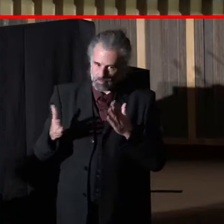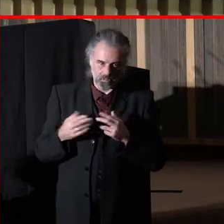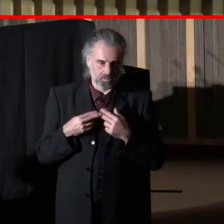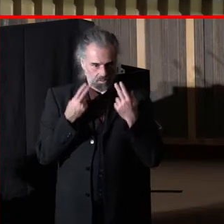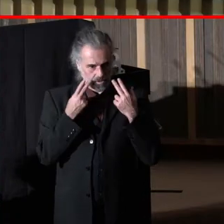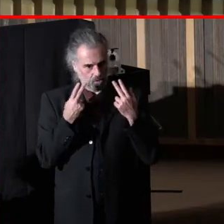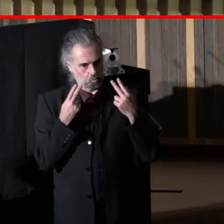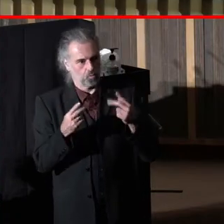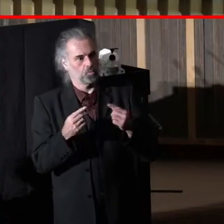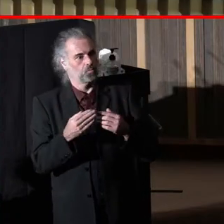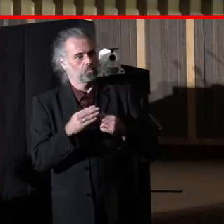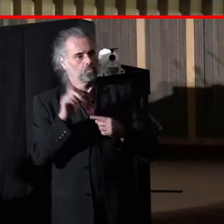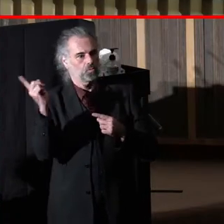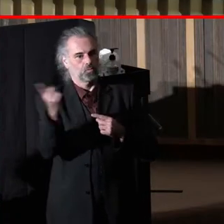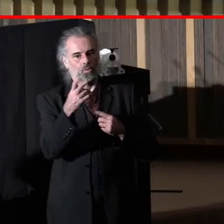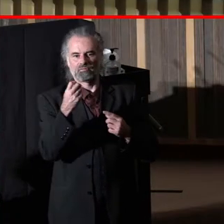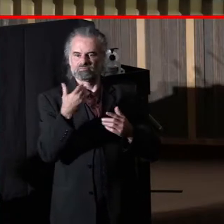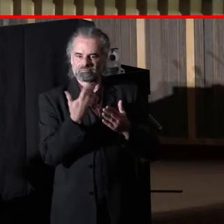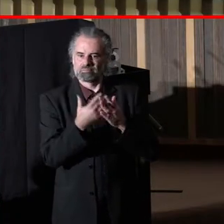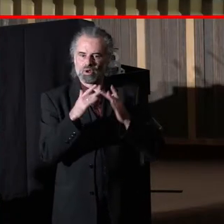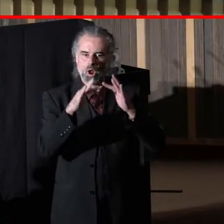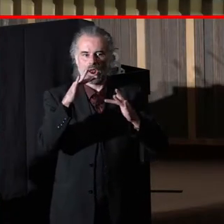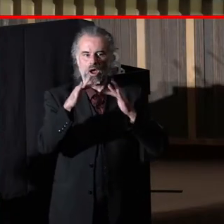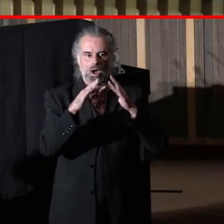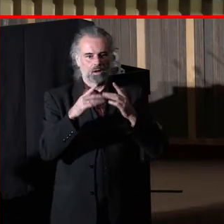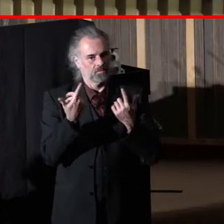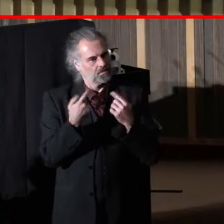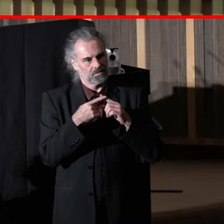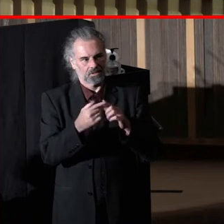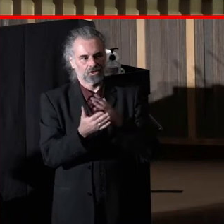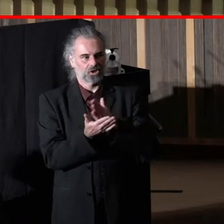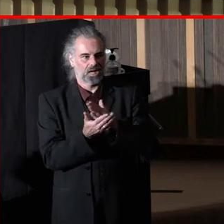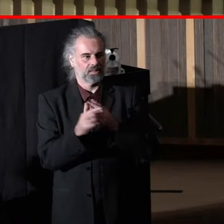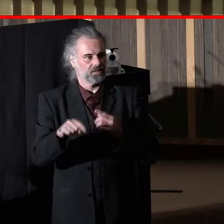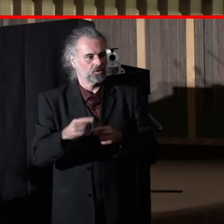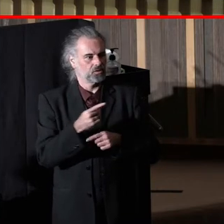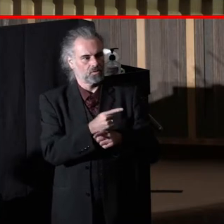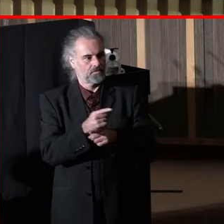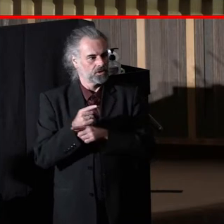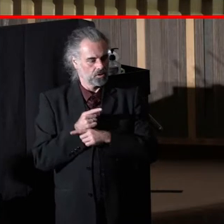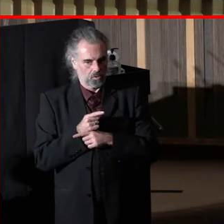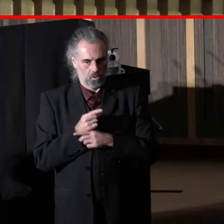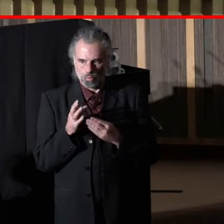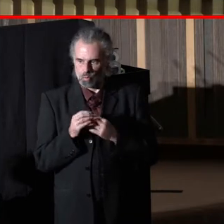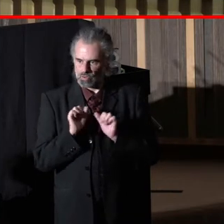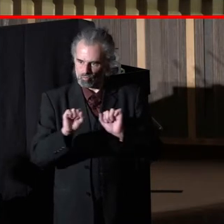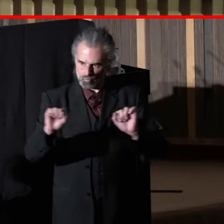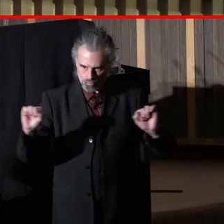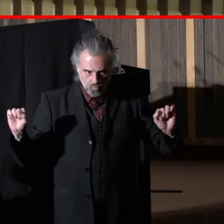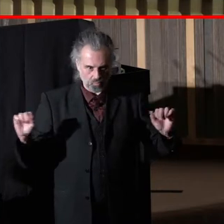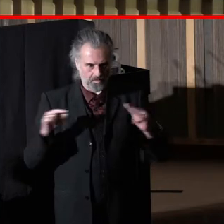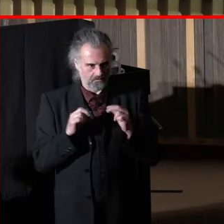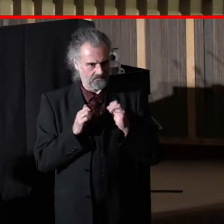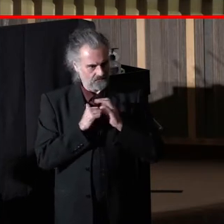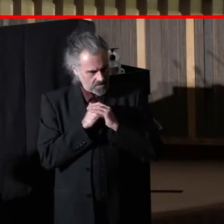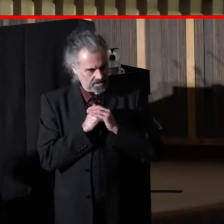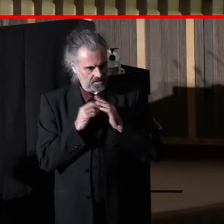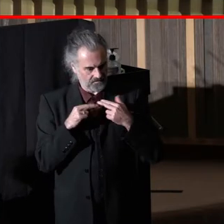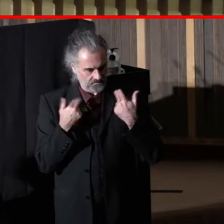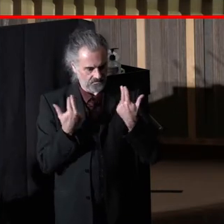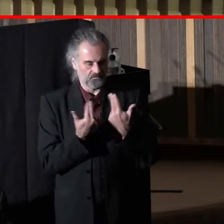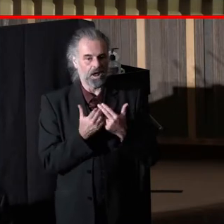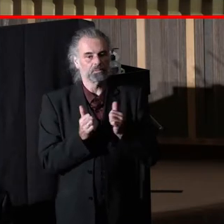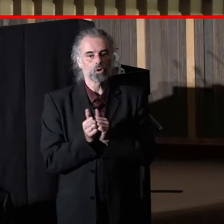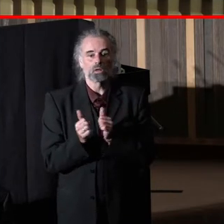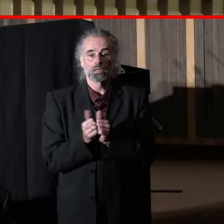you to everyone who has tuned in online. Please continue to share this conversation with your friends and family and other colleagues,